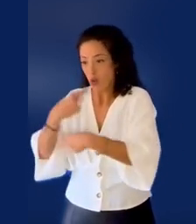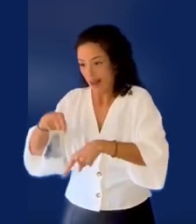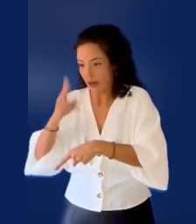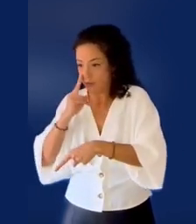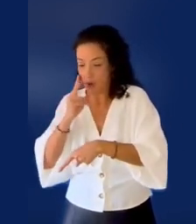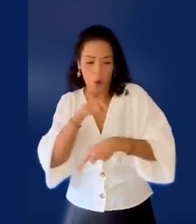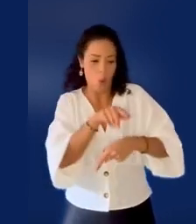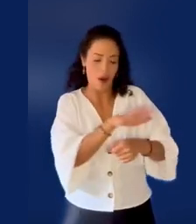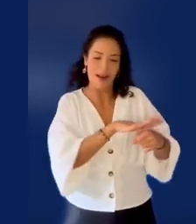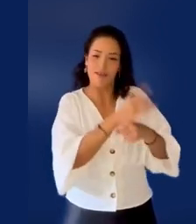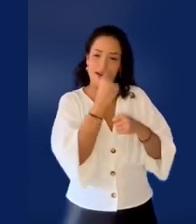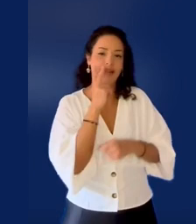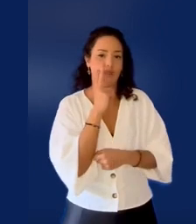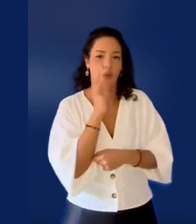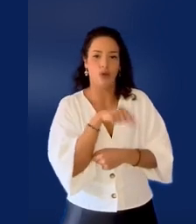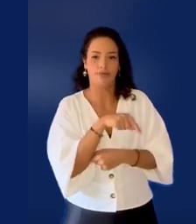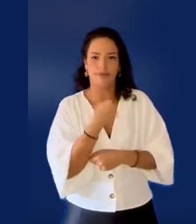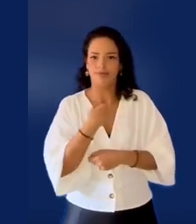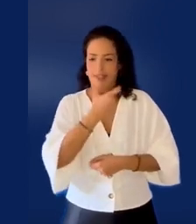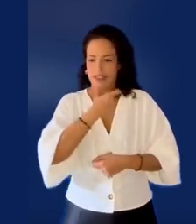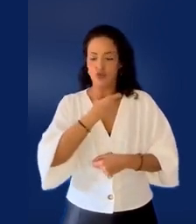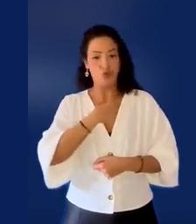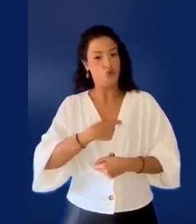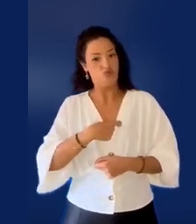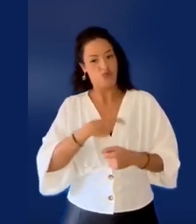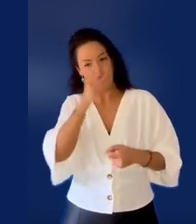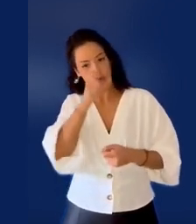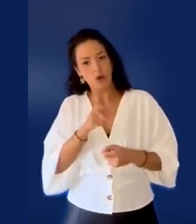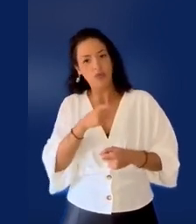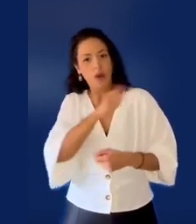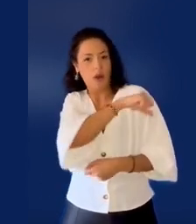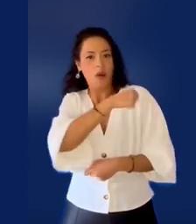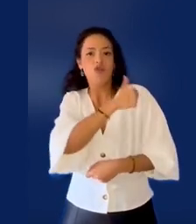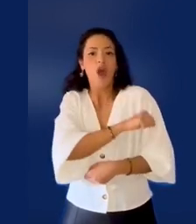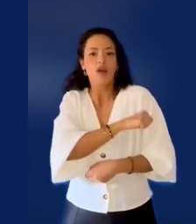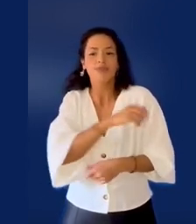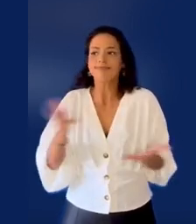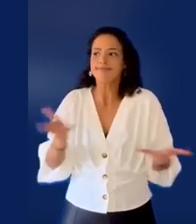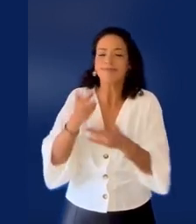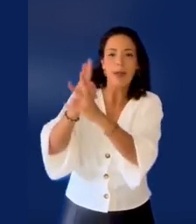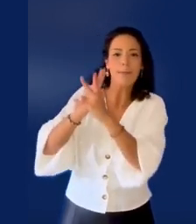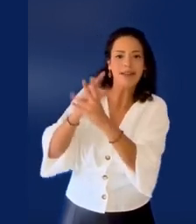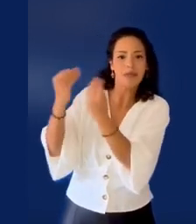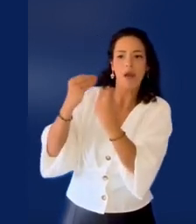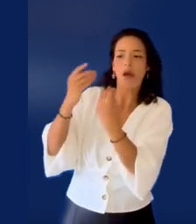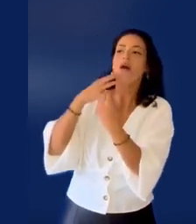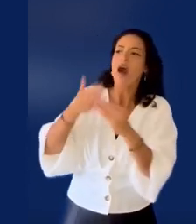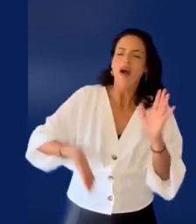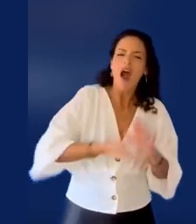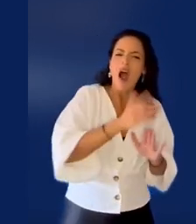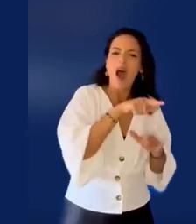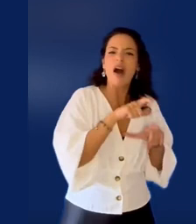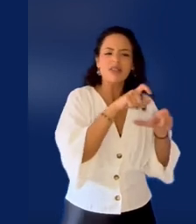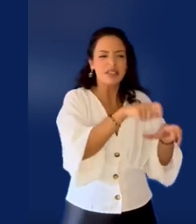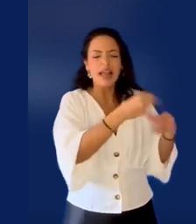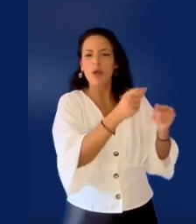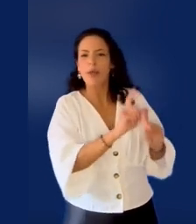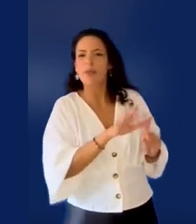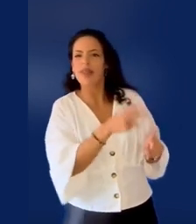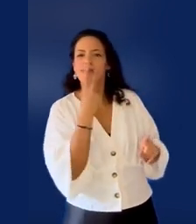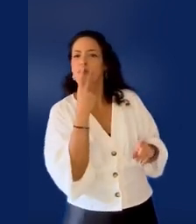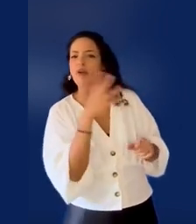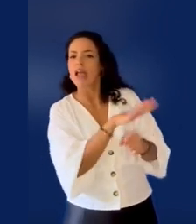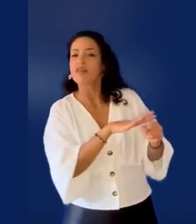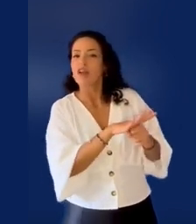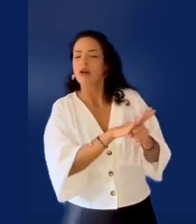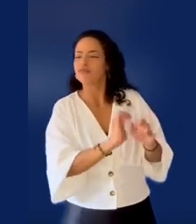lounge. As a student nurse, I was encouraged to spend time in the smoker's lounge by my mentor. It was a busy area, often full of patients who would